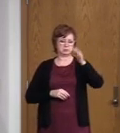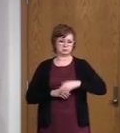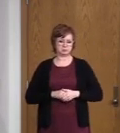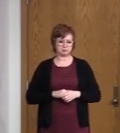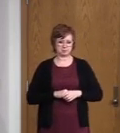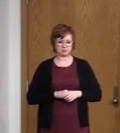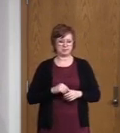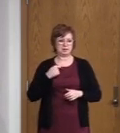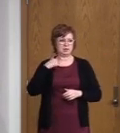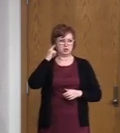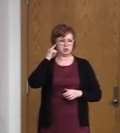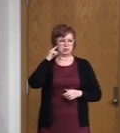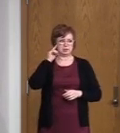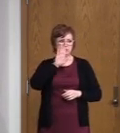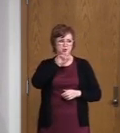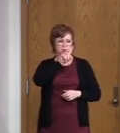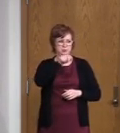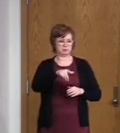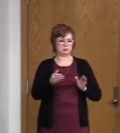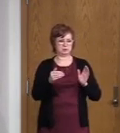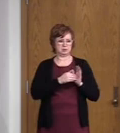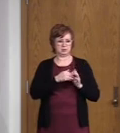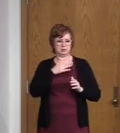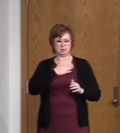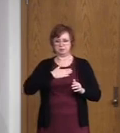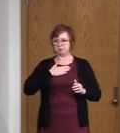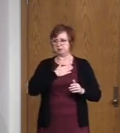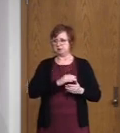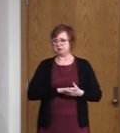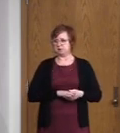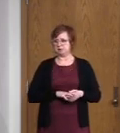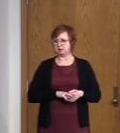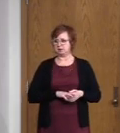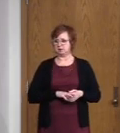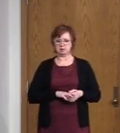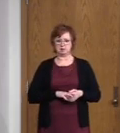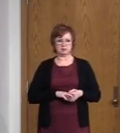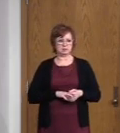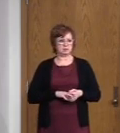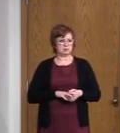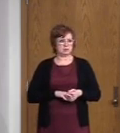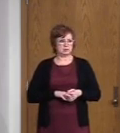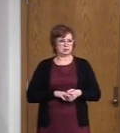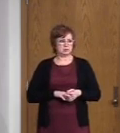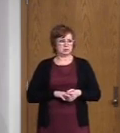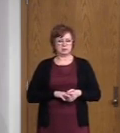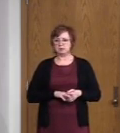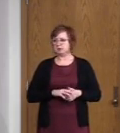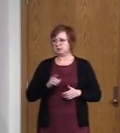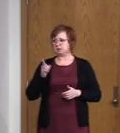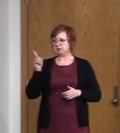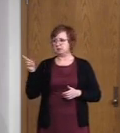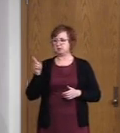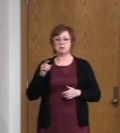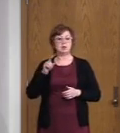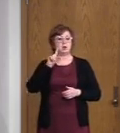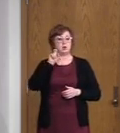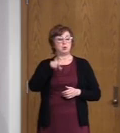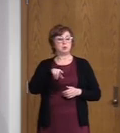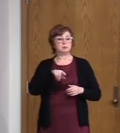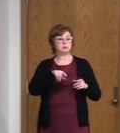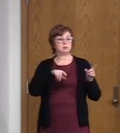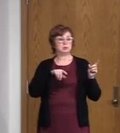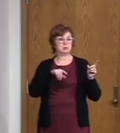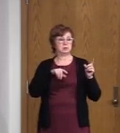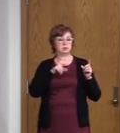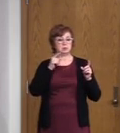Yes, I'm sorry, I couldn't clearly hear the question. If someone could repeat that, I can't clearly hear the question from the room. The question was just in regard